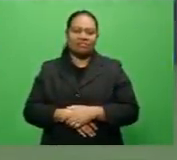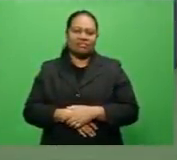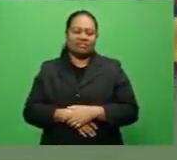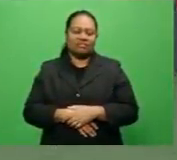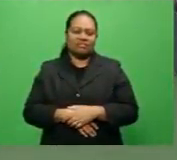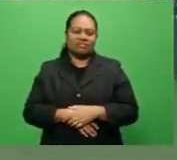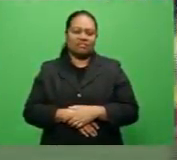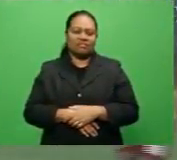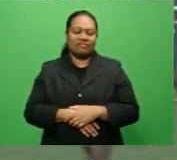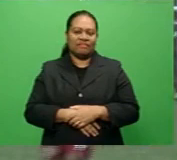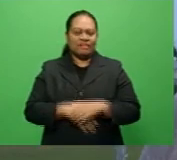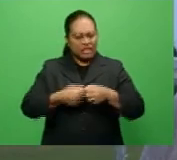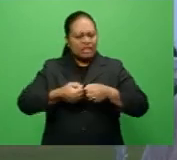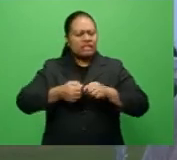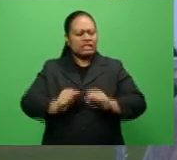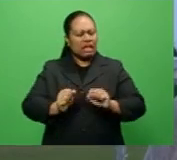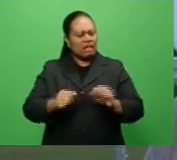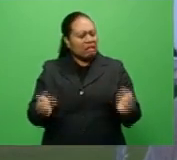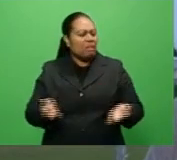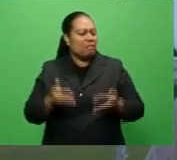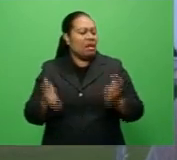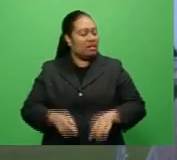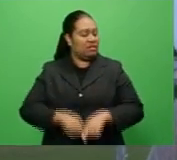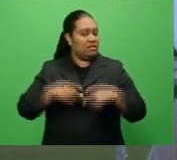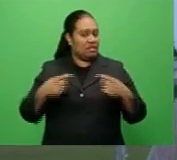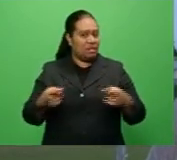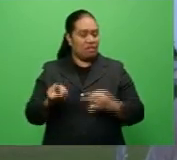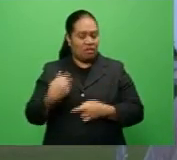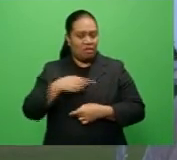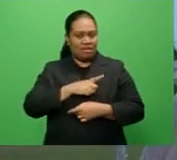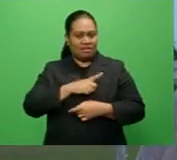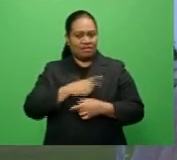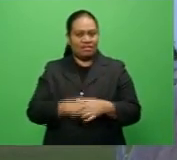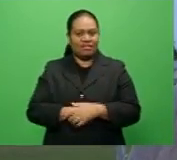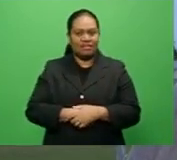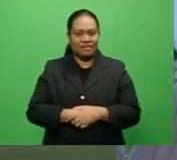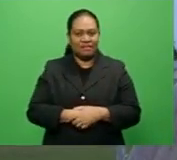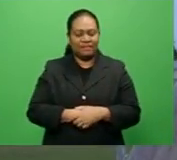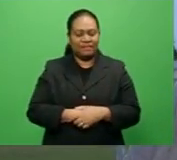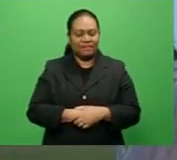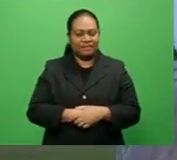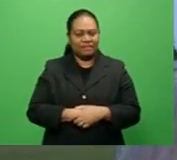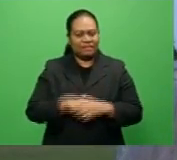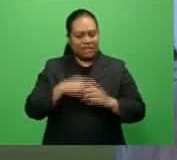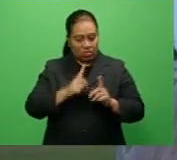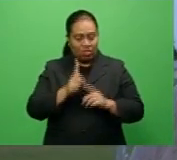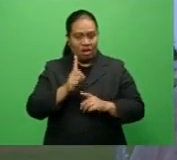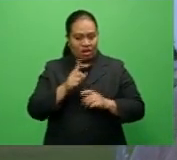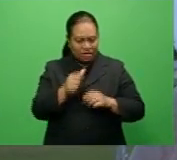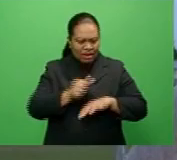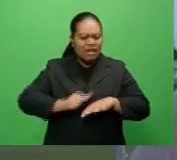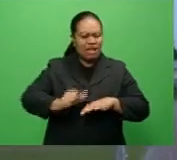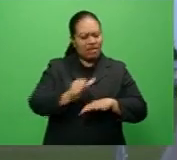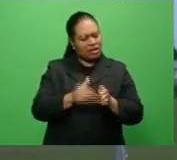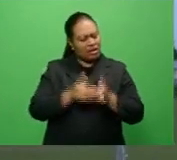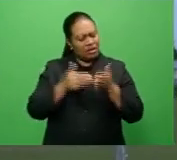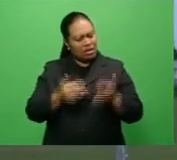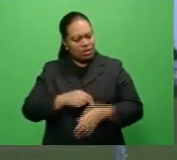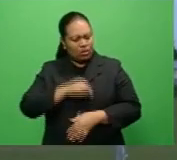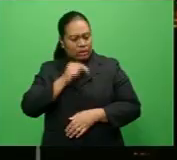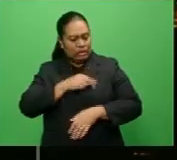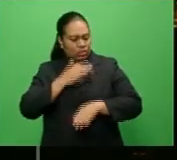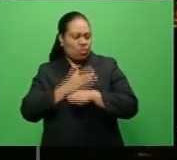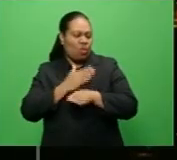their style of play is different from our style of play, and that is one area that we want to work